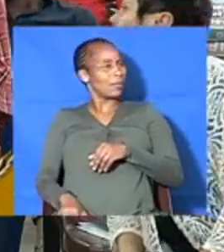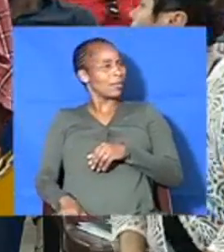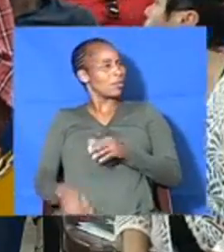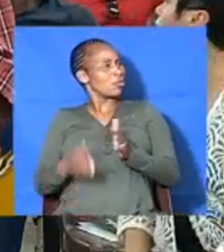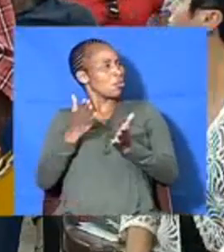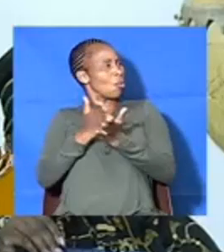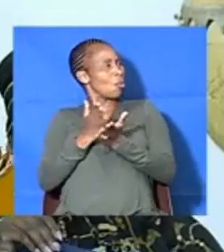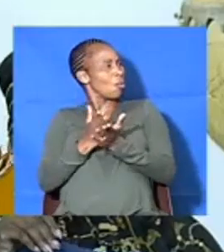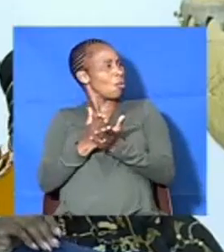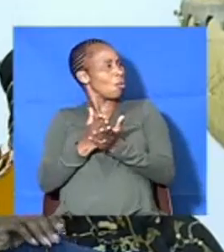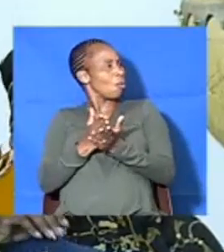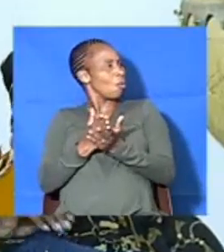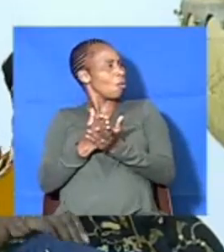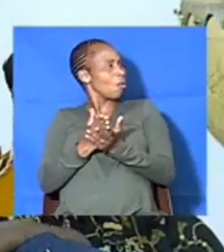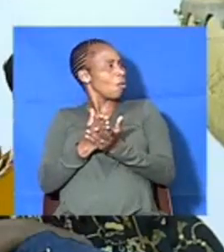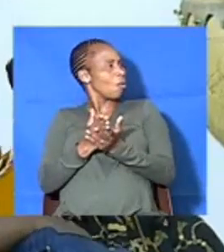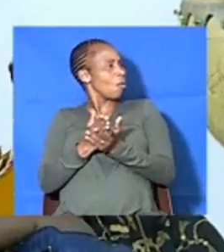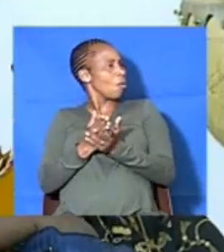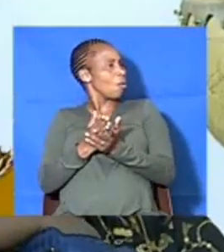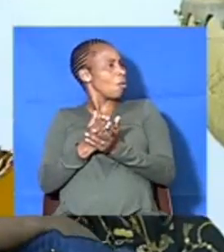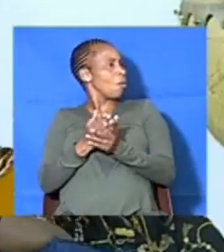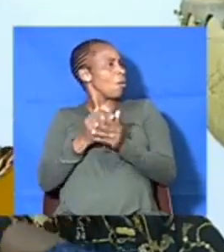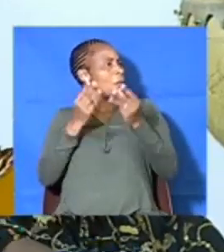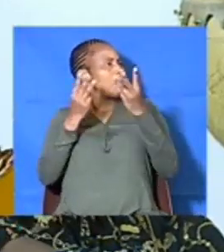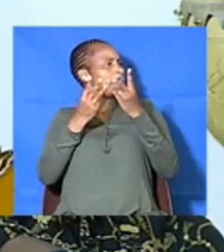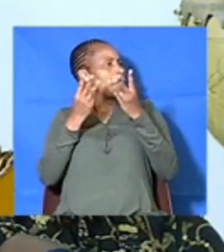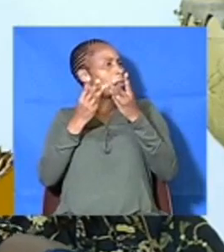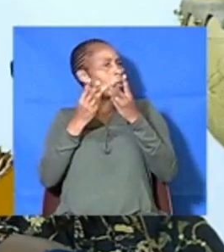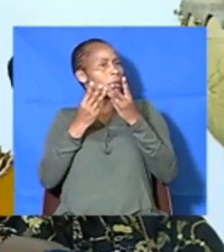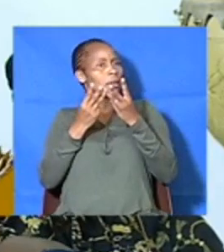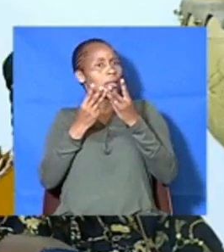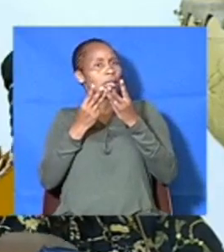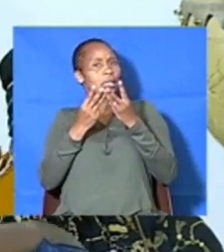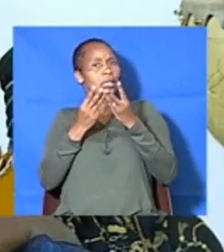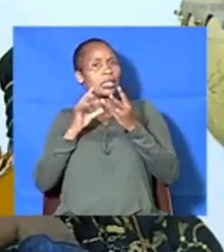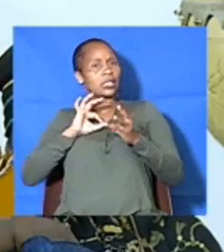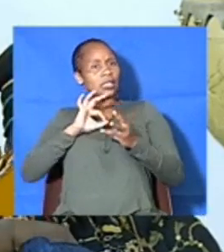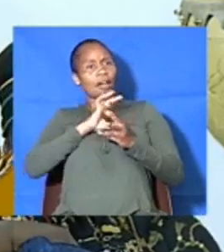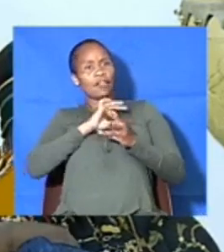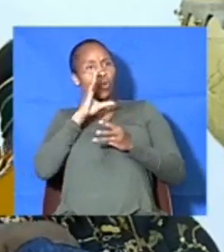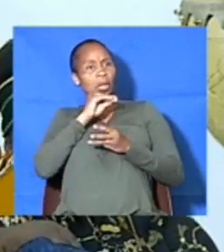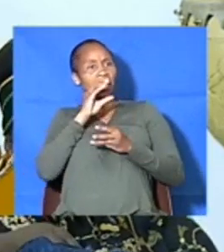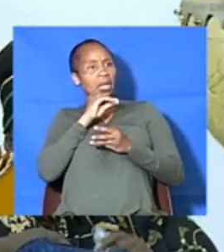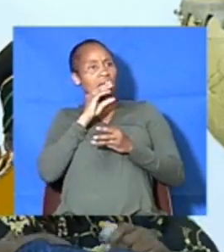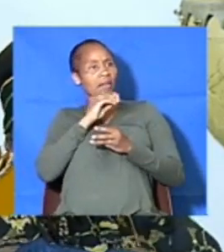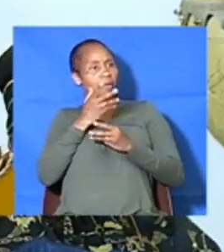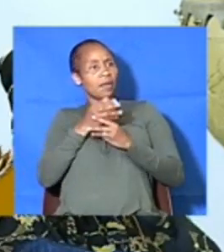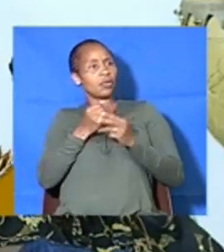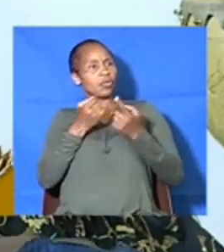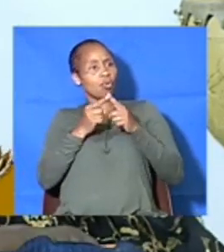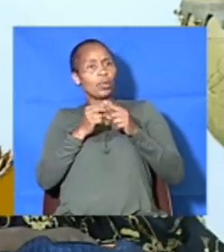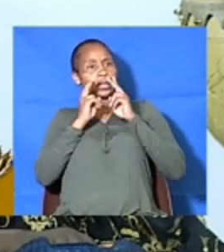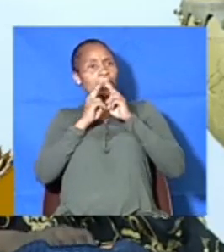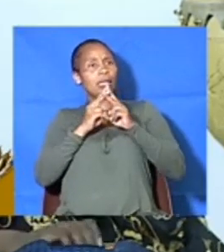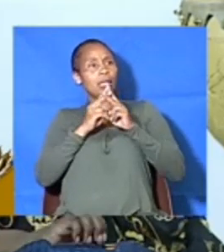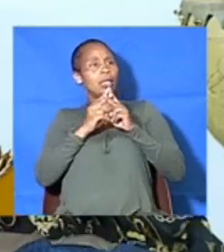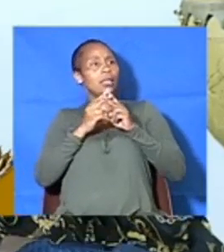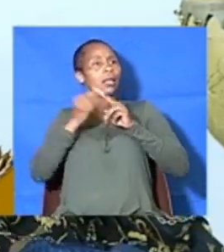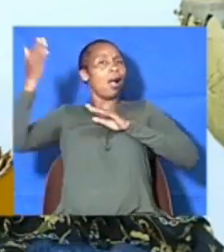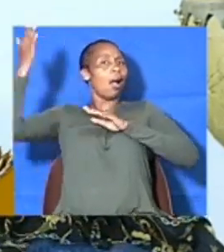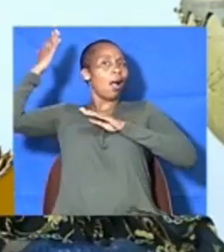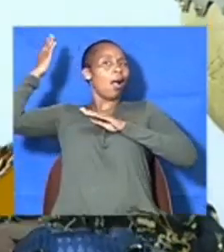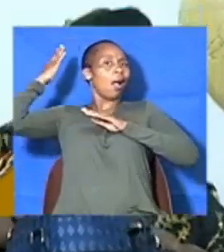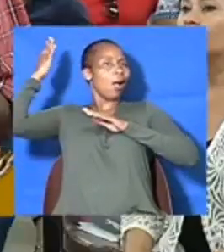ba ile na Mukhanya so abatse be sephirisaka. Don't be surprised when the people laugh, although they know me as Mukhanya, but they don't know my